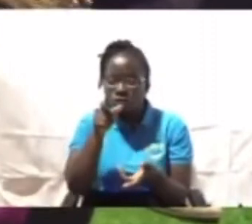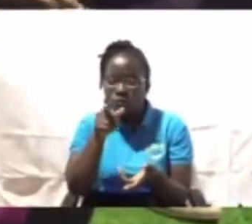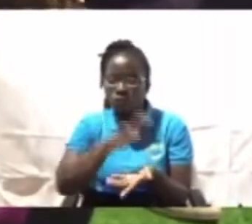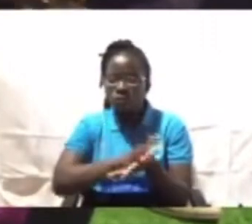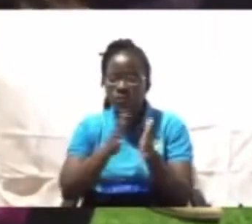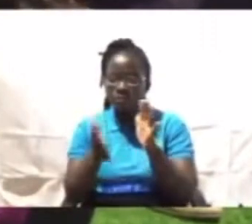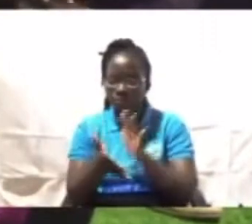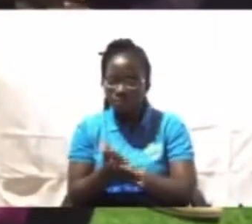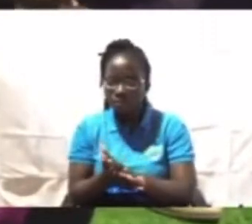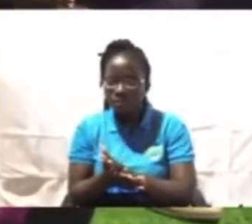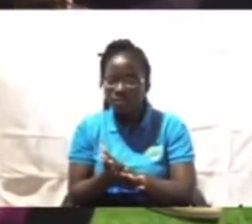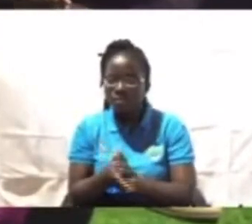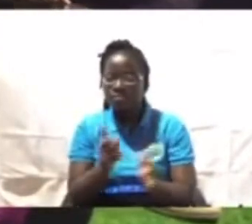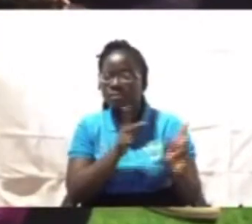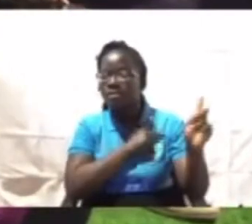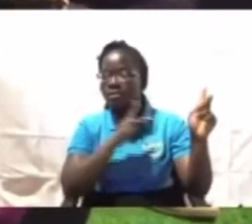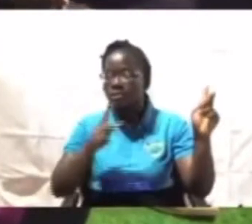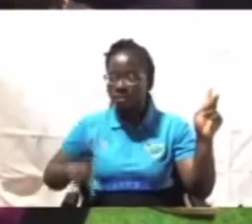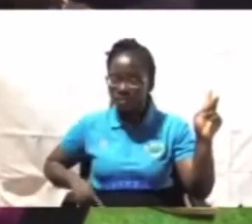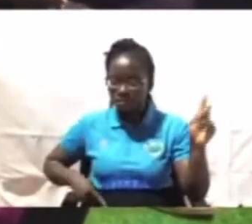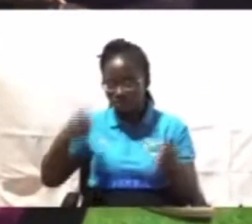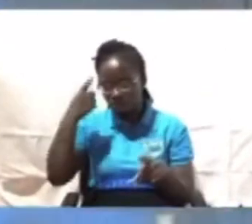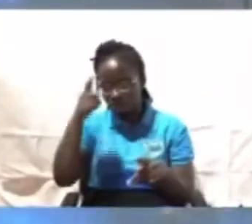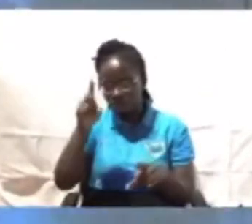No beef for France, so much better now. So,